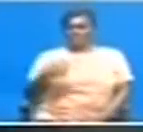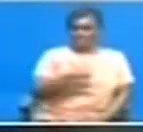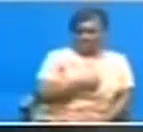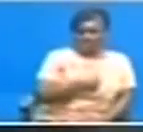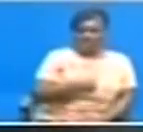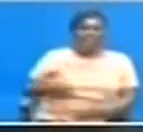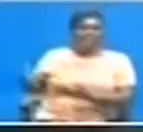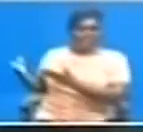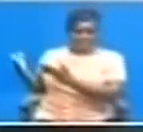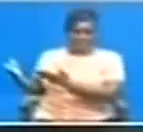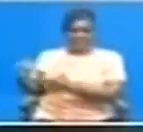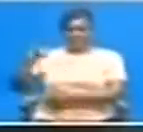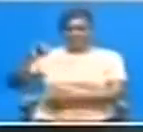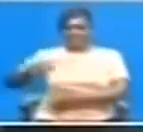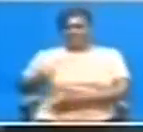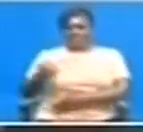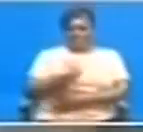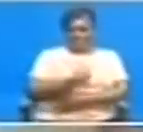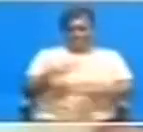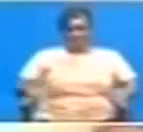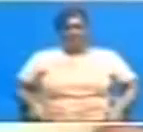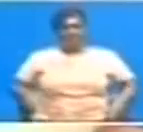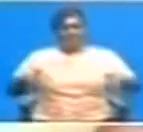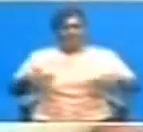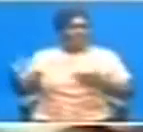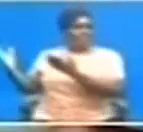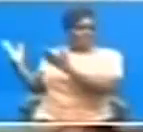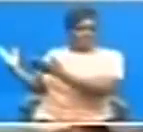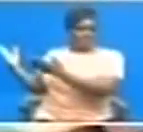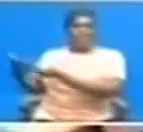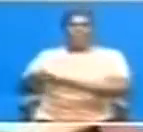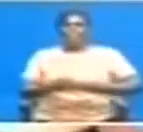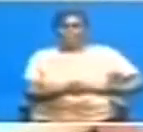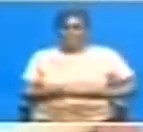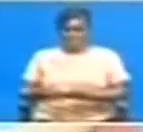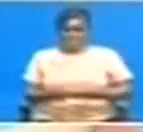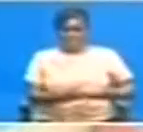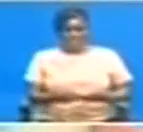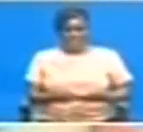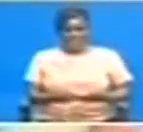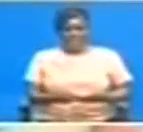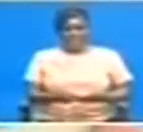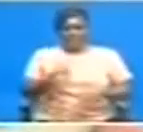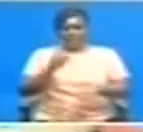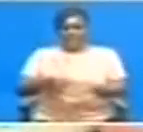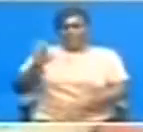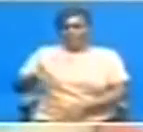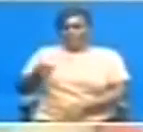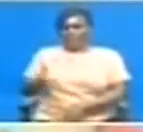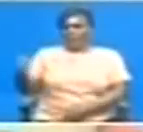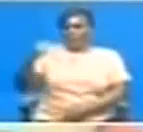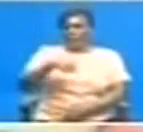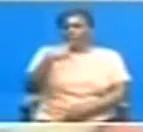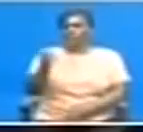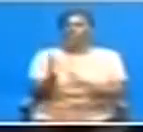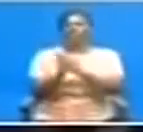and this is Jeff Koinange Live. This is Jeremiah Charles Jr. when his mother came to tell of his